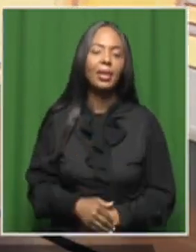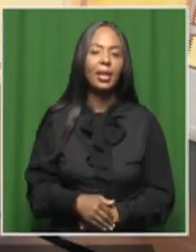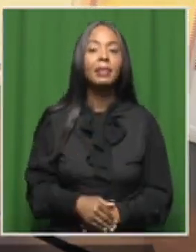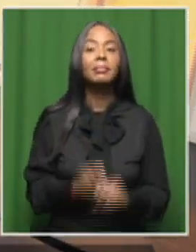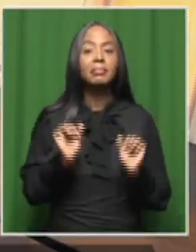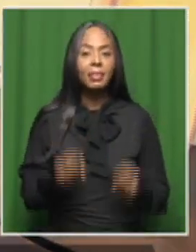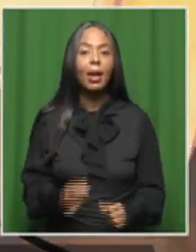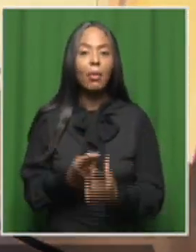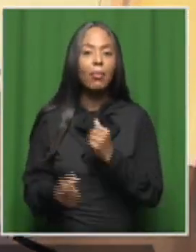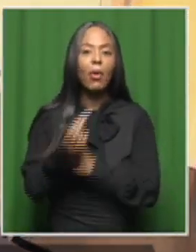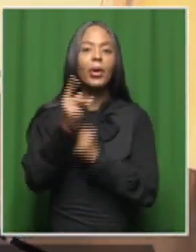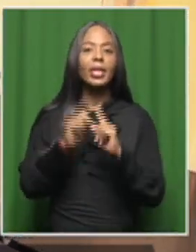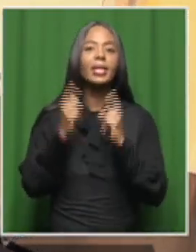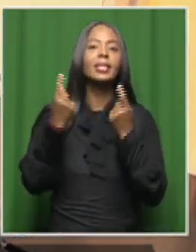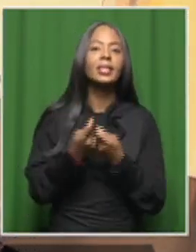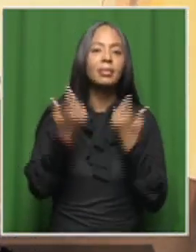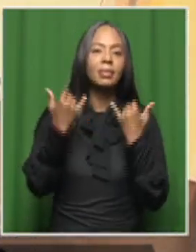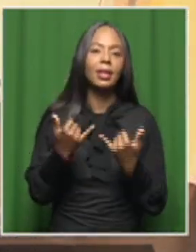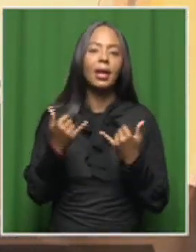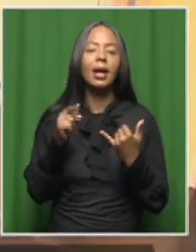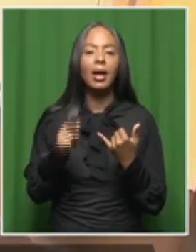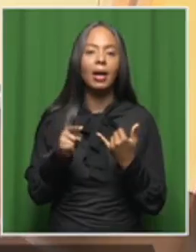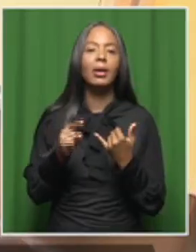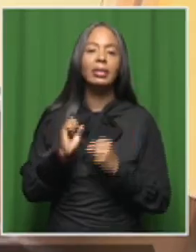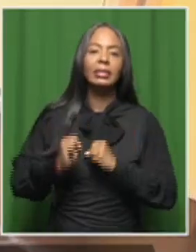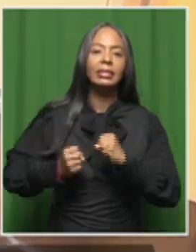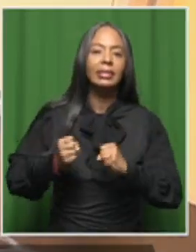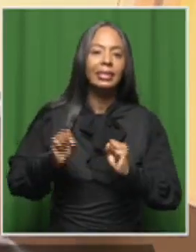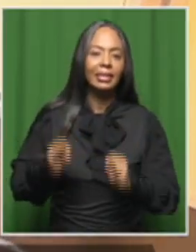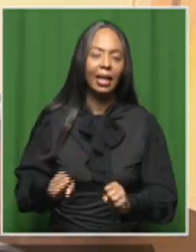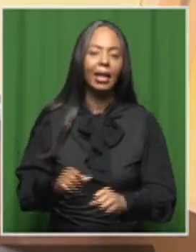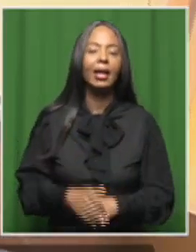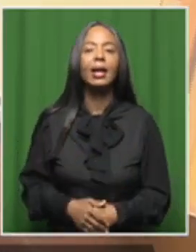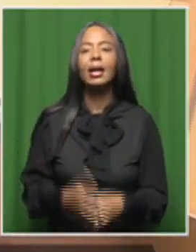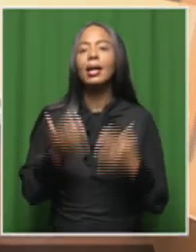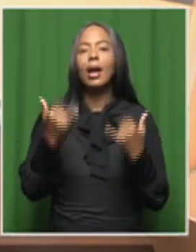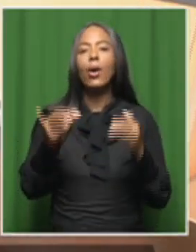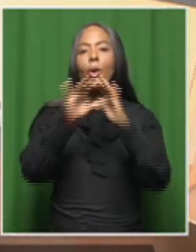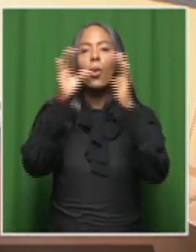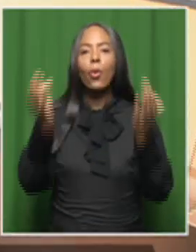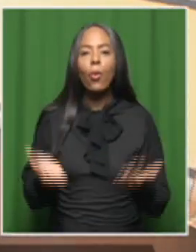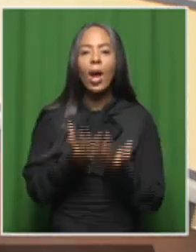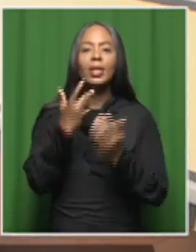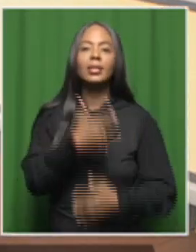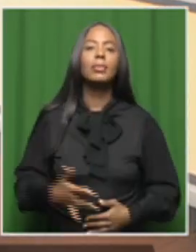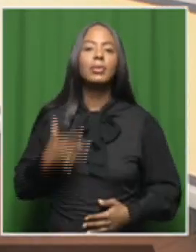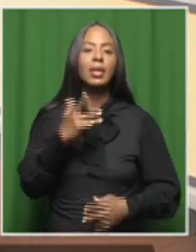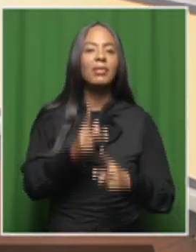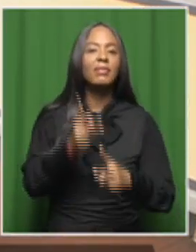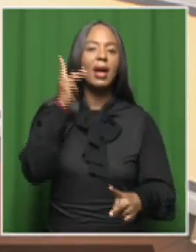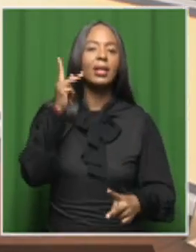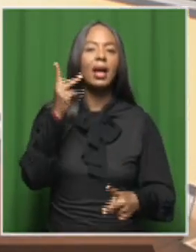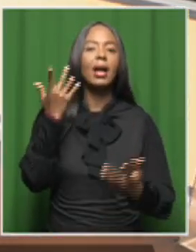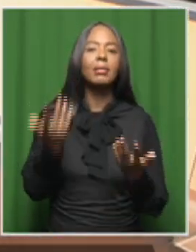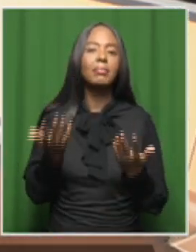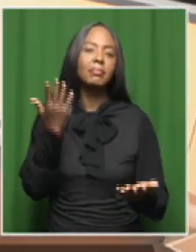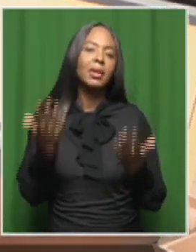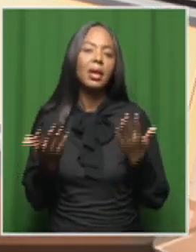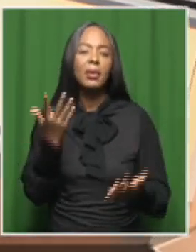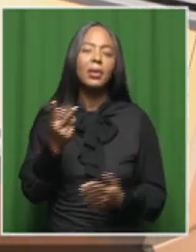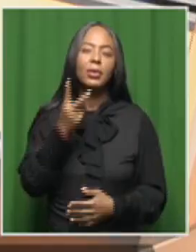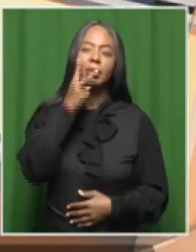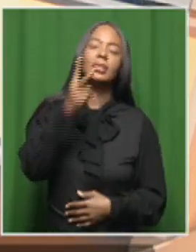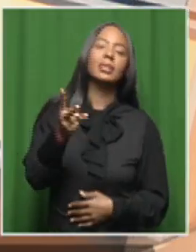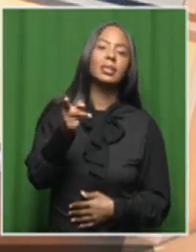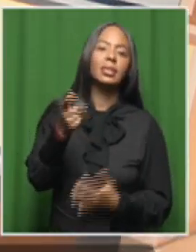South Africa and Australia. I want to speak to you about chasing 200 plus in a World Test Championship final. What is the mood, do you think?